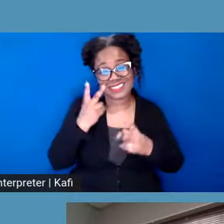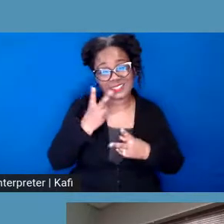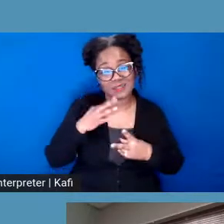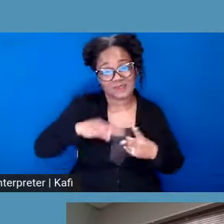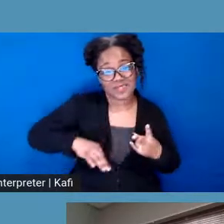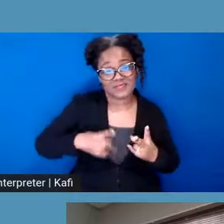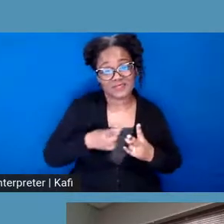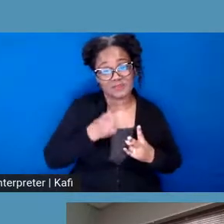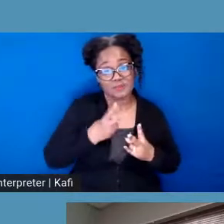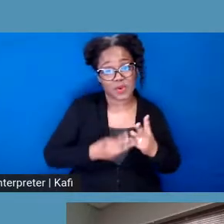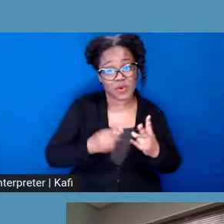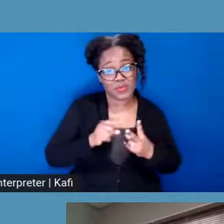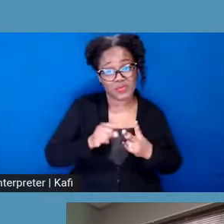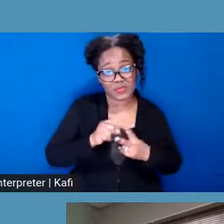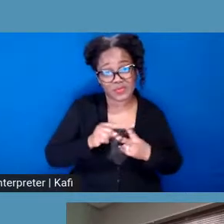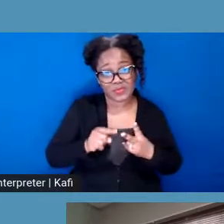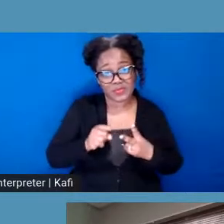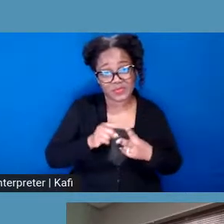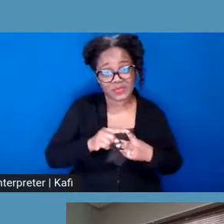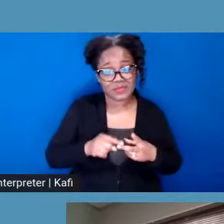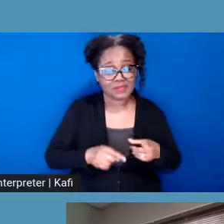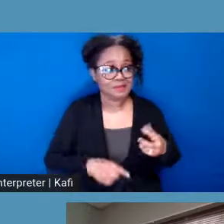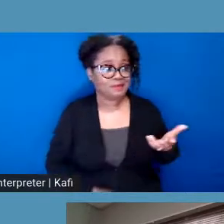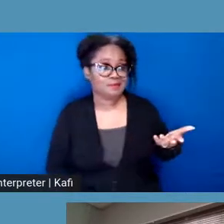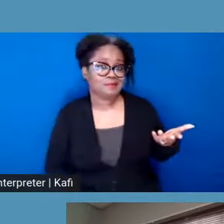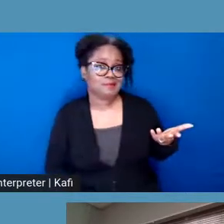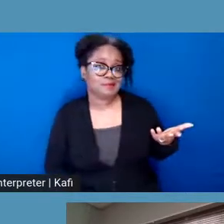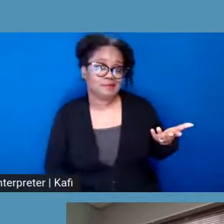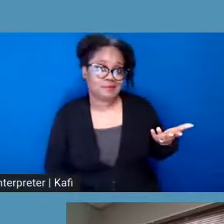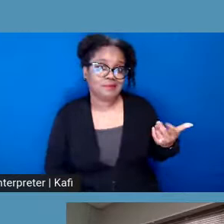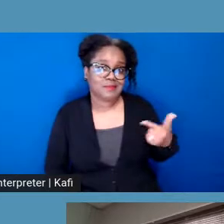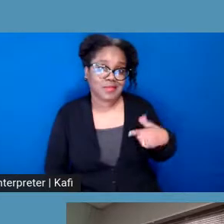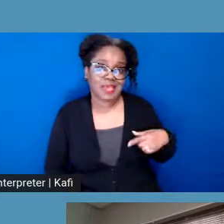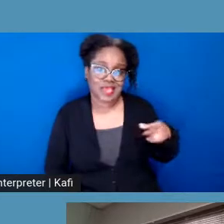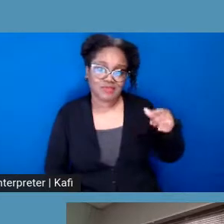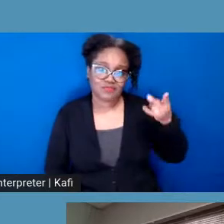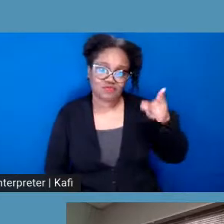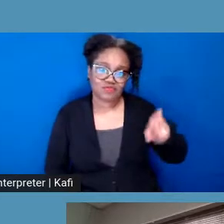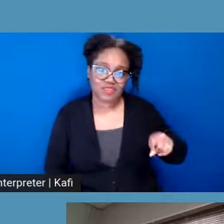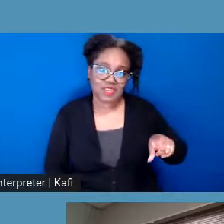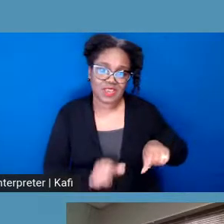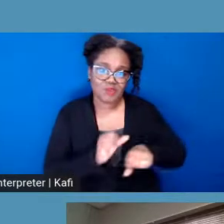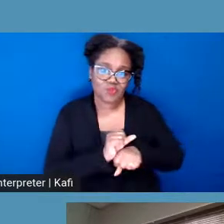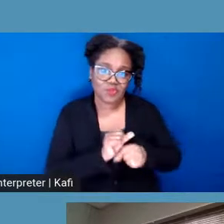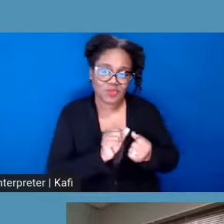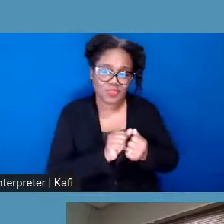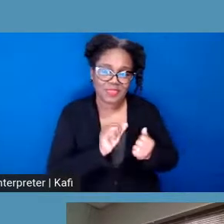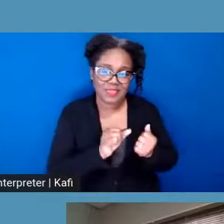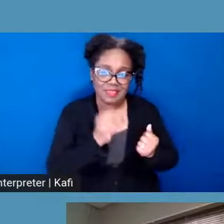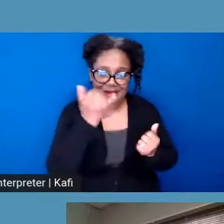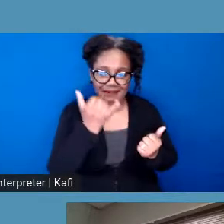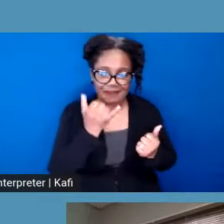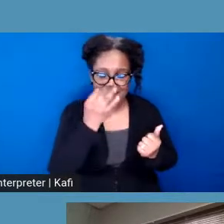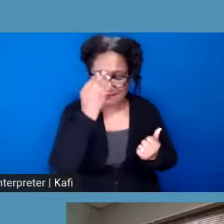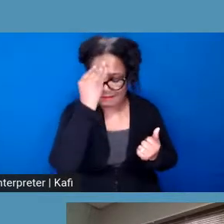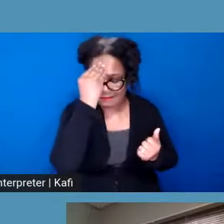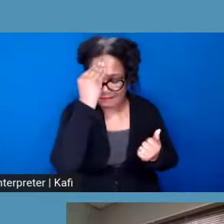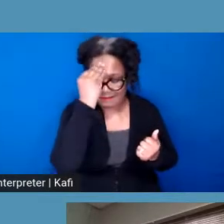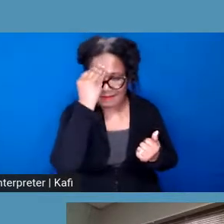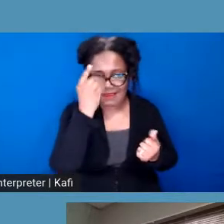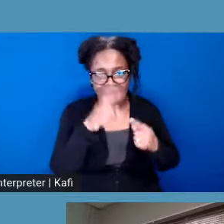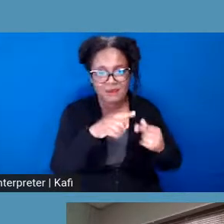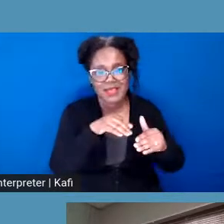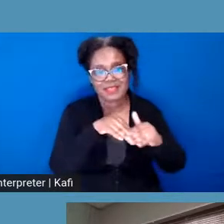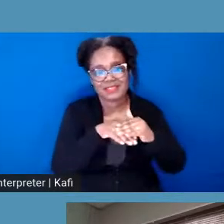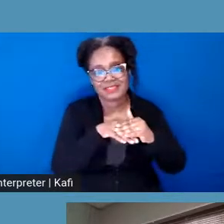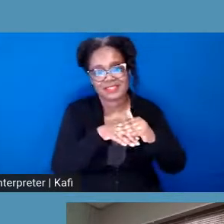I'm kind of working through that question right now with thinking about getting the collection accessible. And I've kind of settled on, so